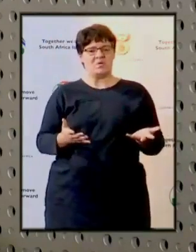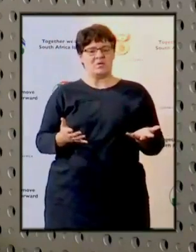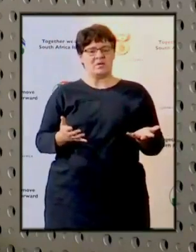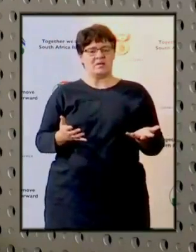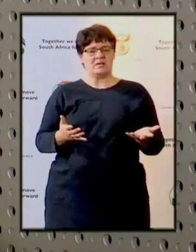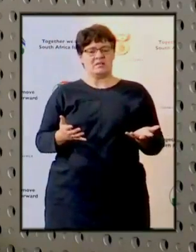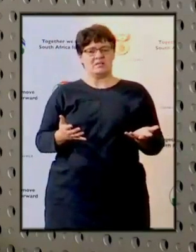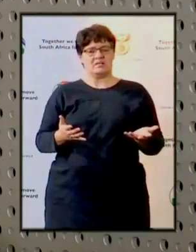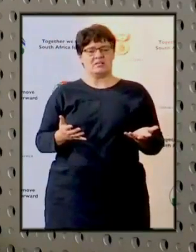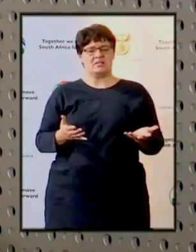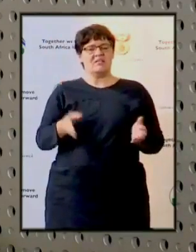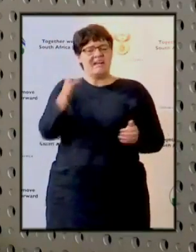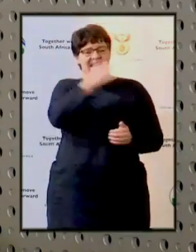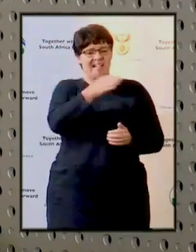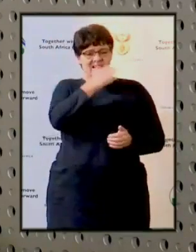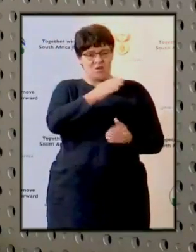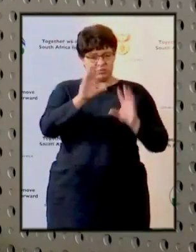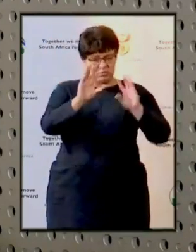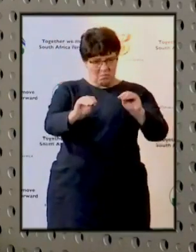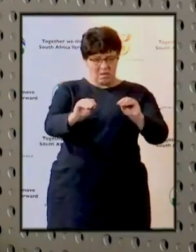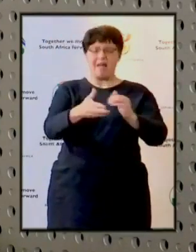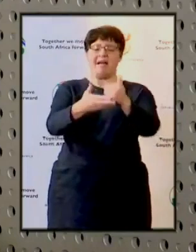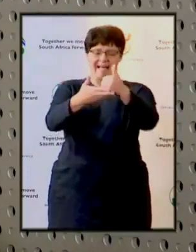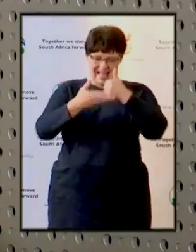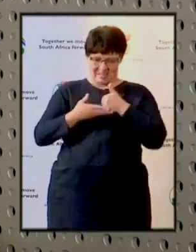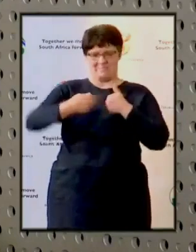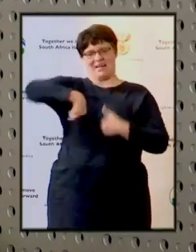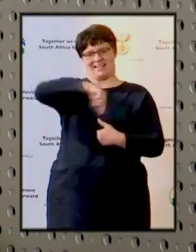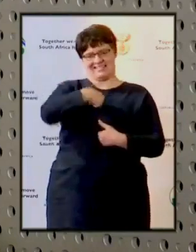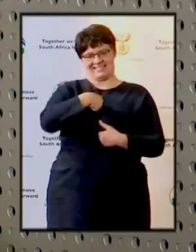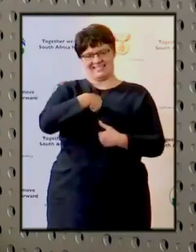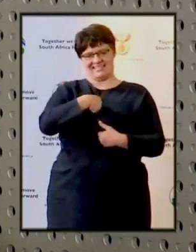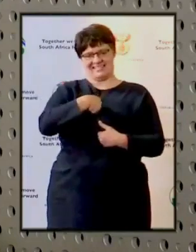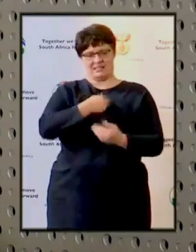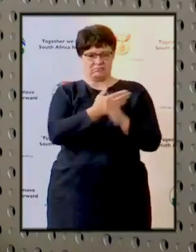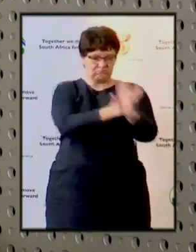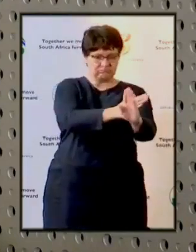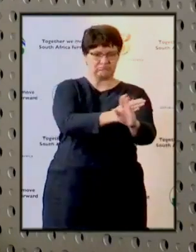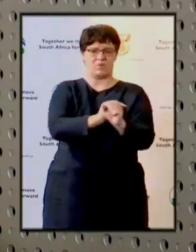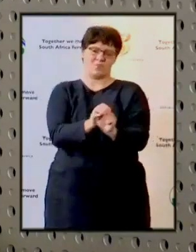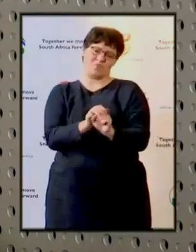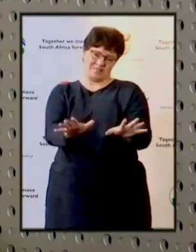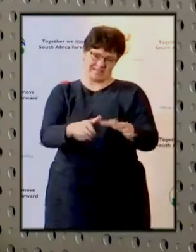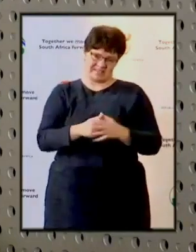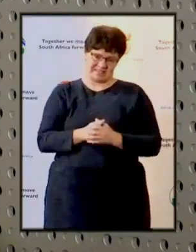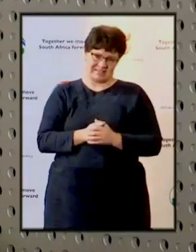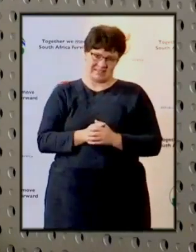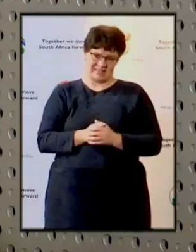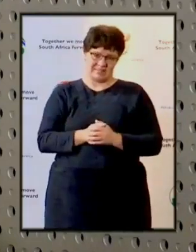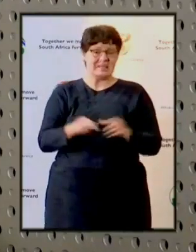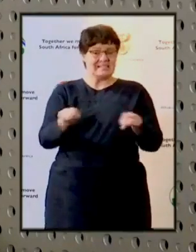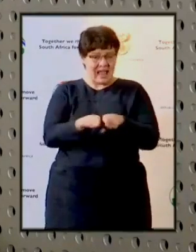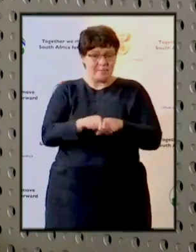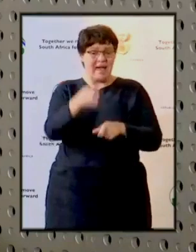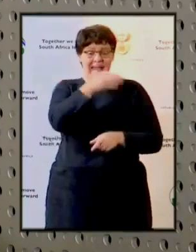the non-sale of alcohol is assisting in the fight for COVID. Besides that, alcohol attracts